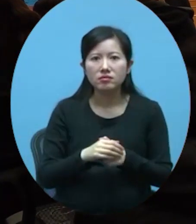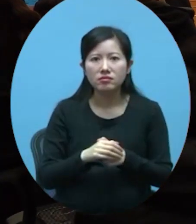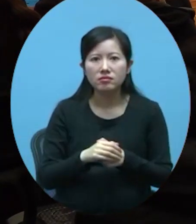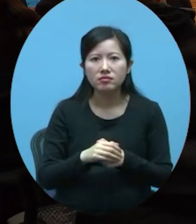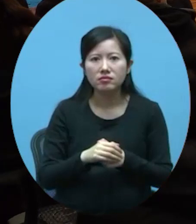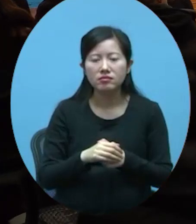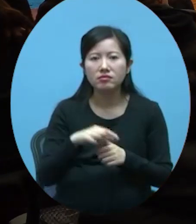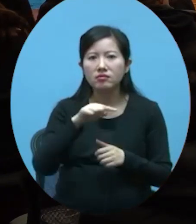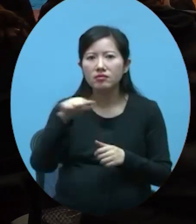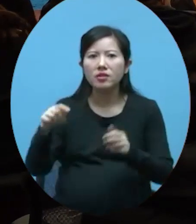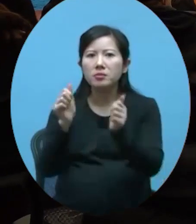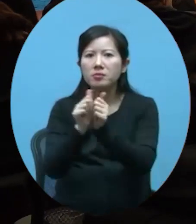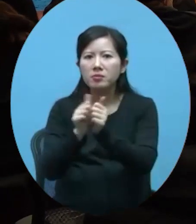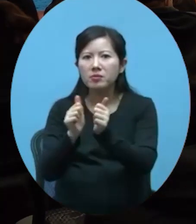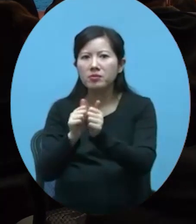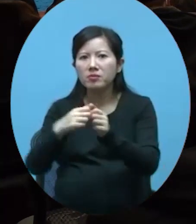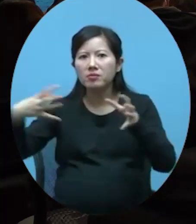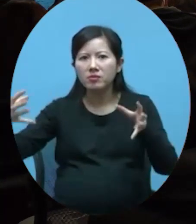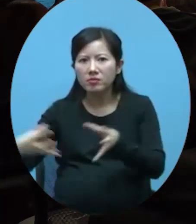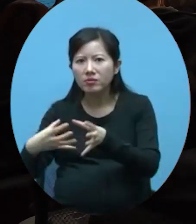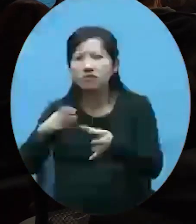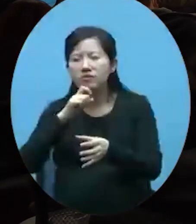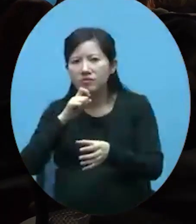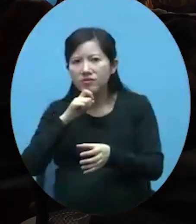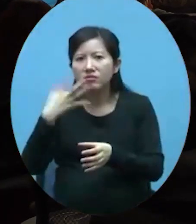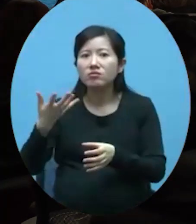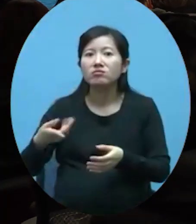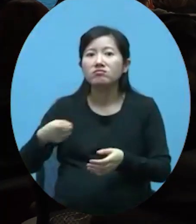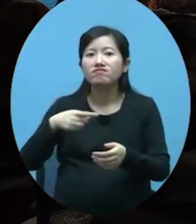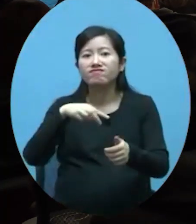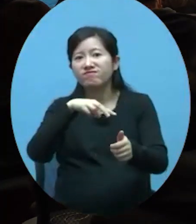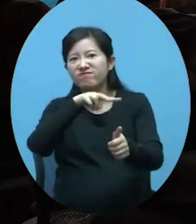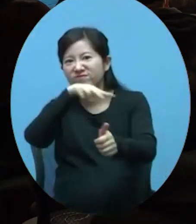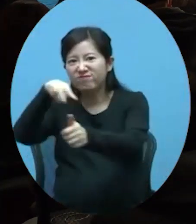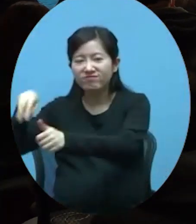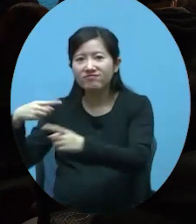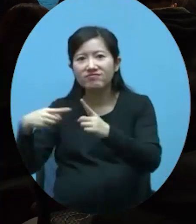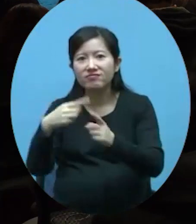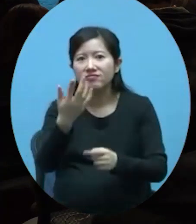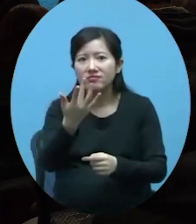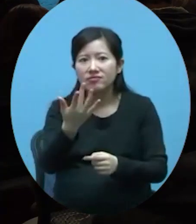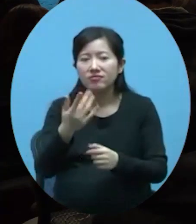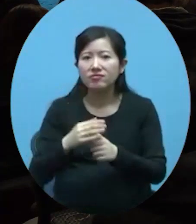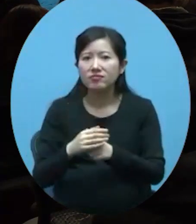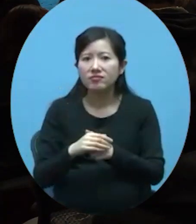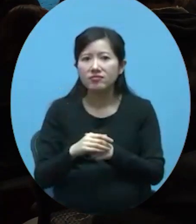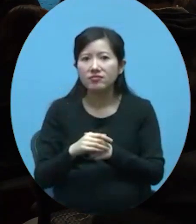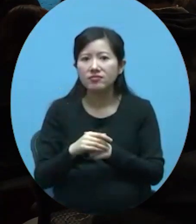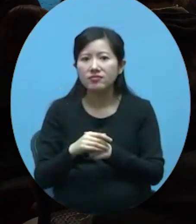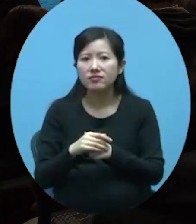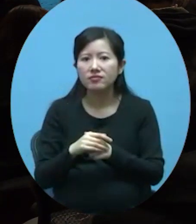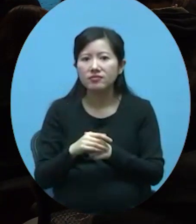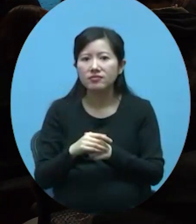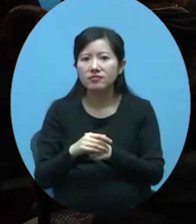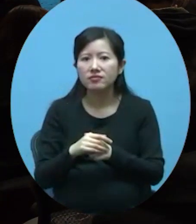knowhow many are you trying to tracethenwhat are the total numbersof domestic workers in quarantine